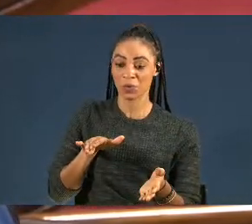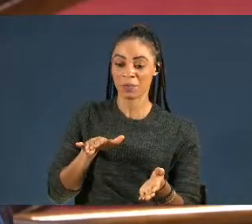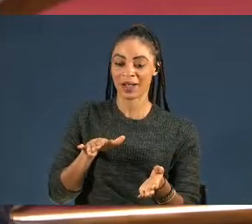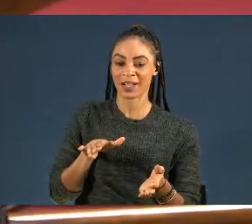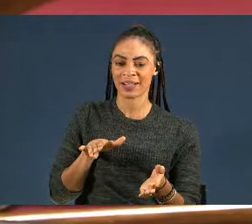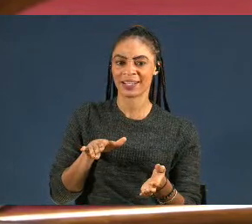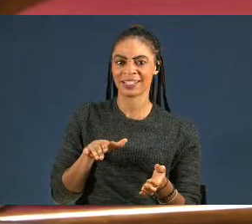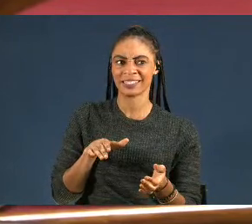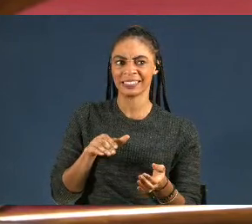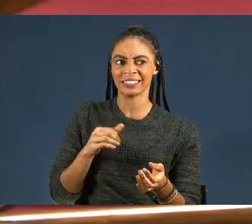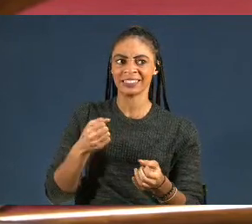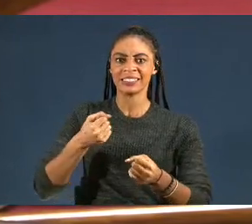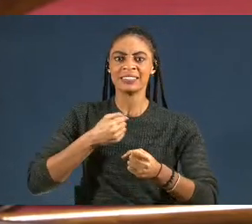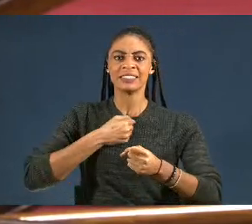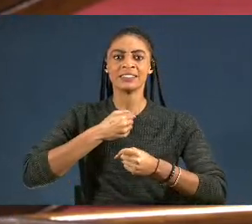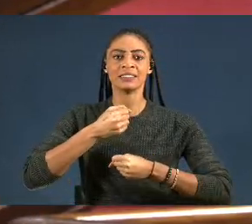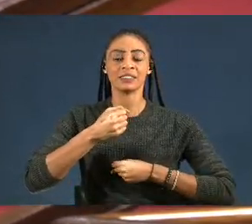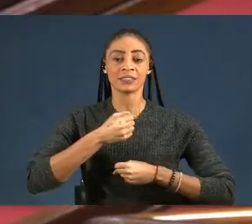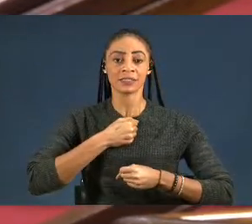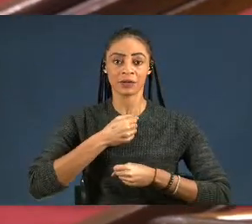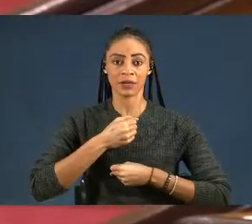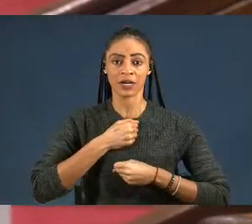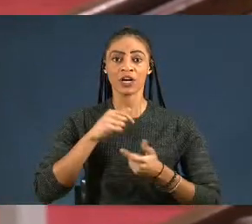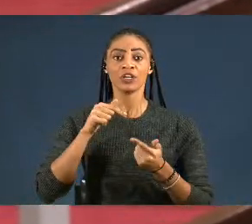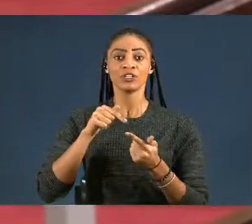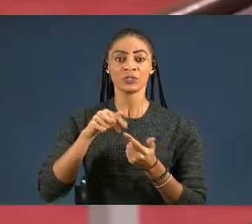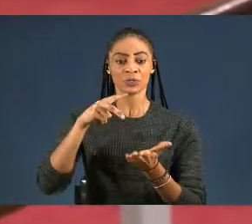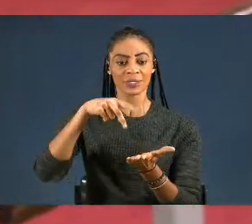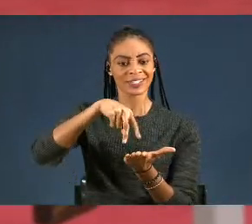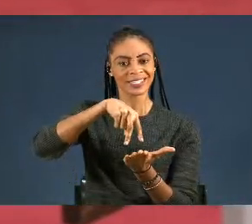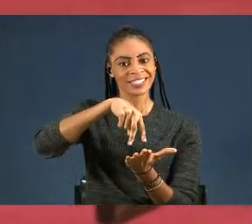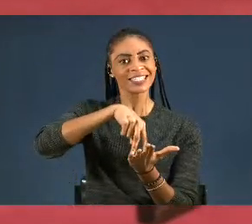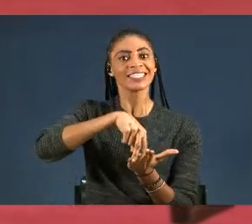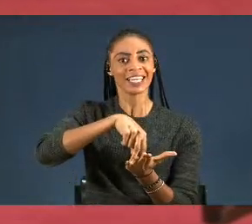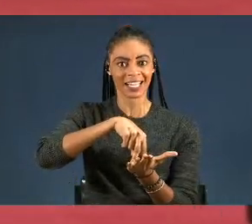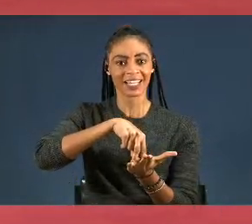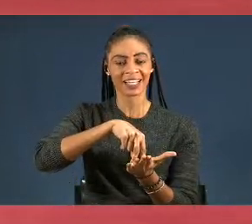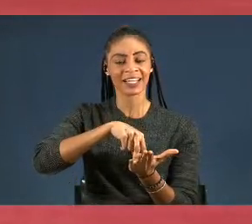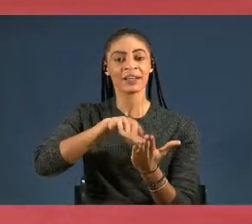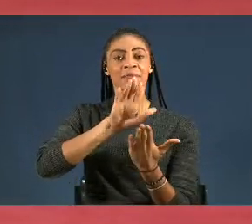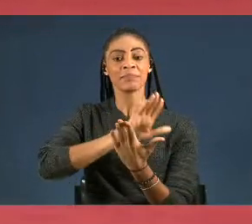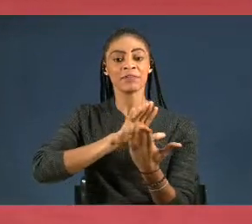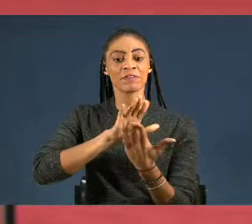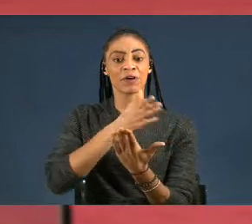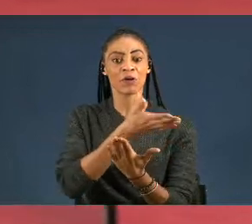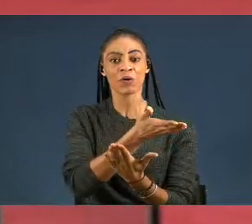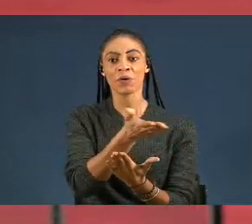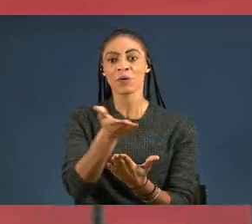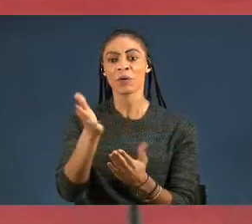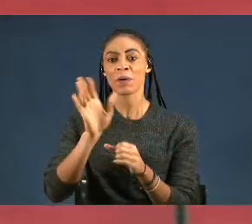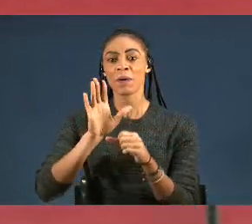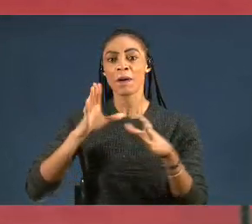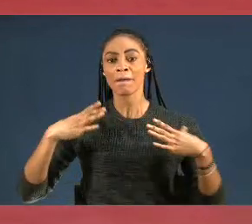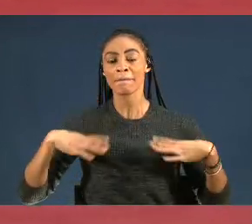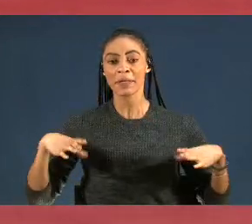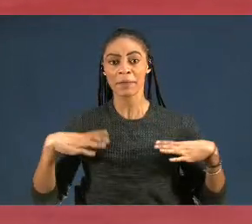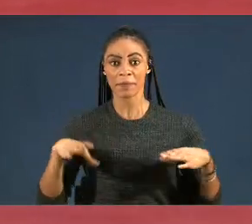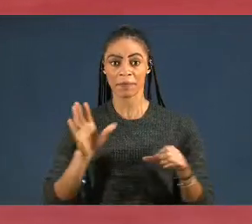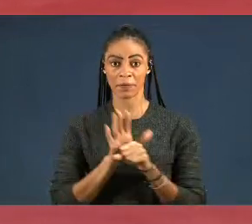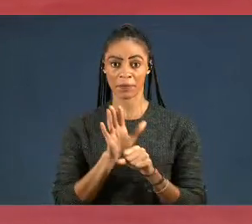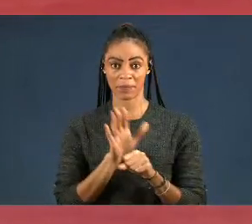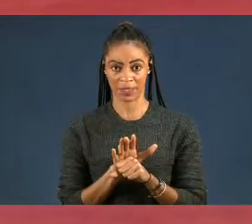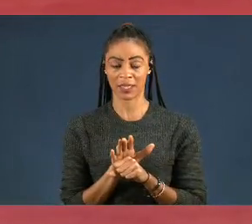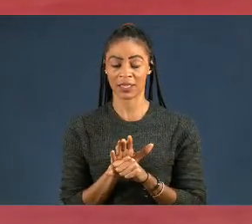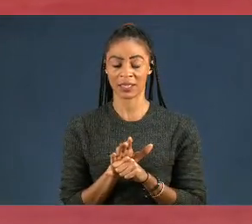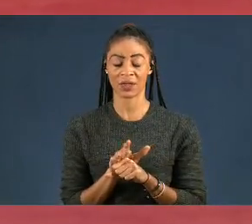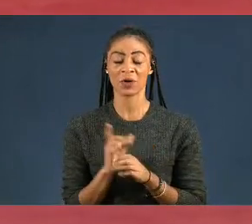courage for her to stand in the middle of all these people. Because what she was going to do was to change the